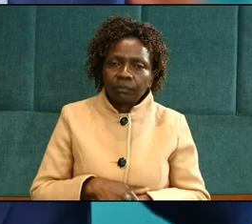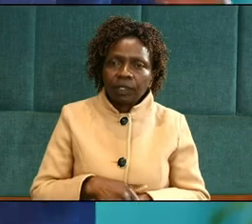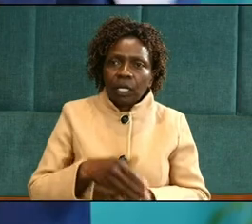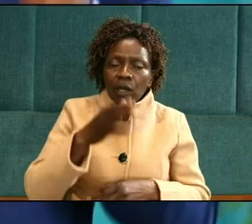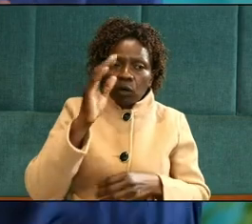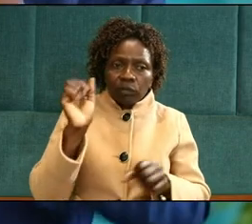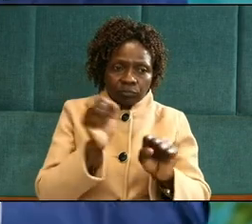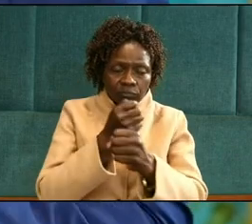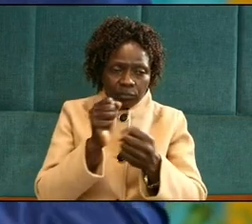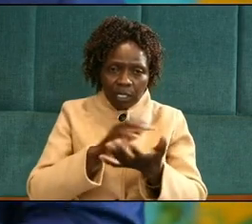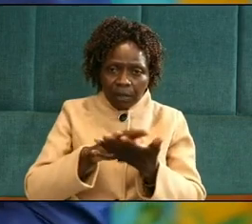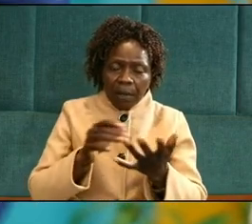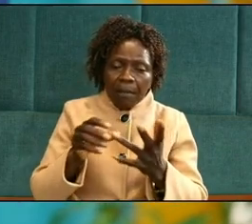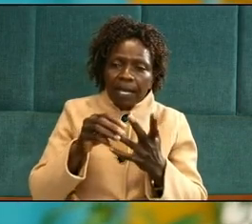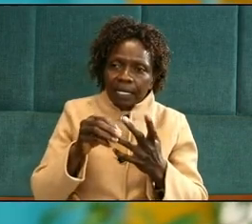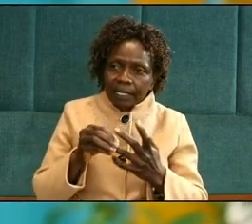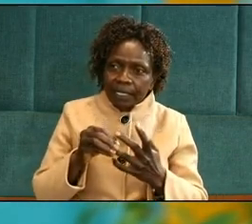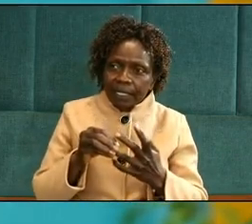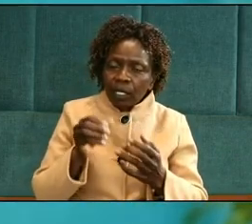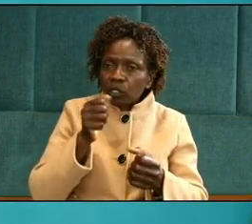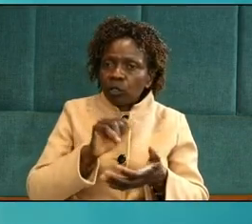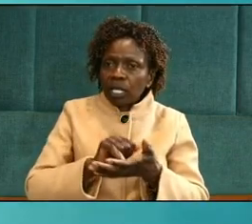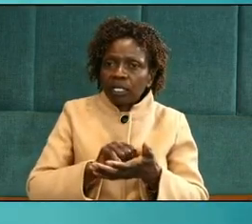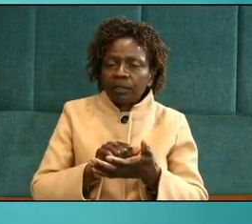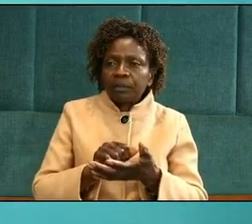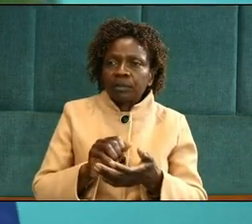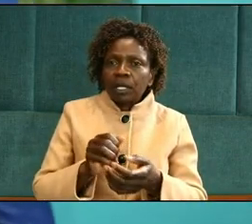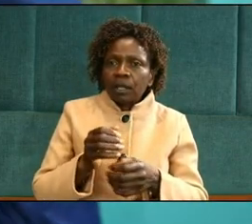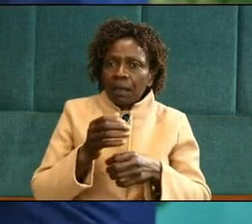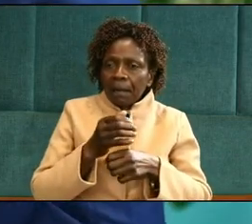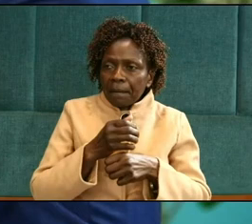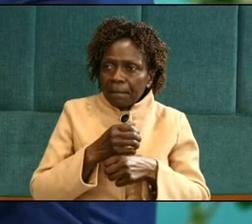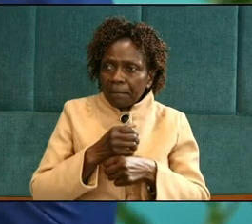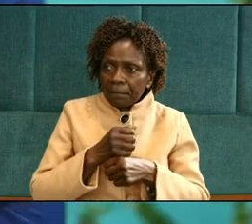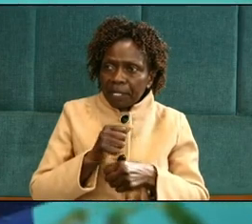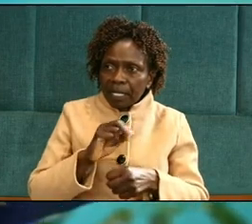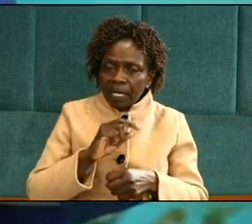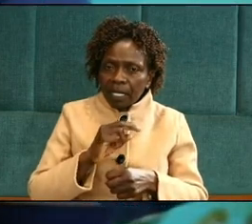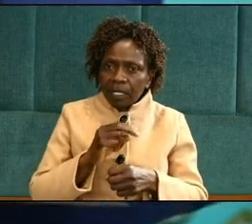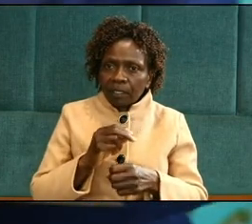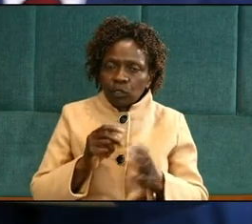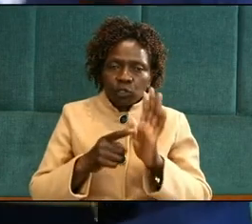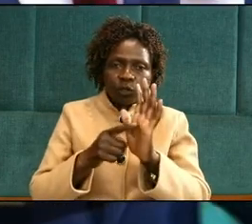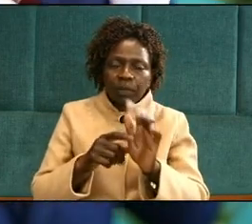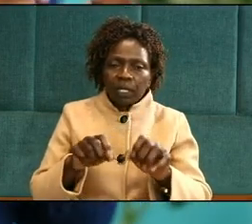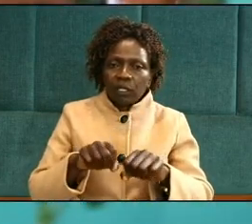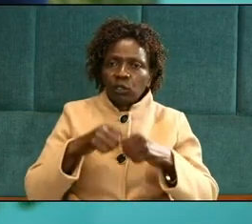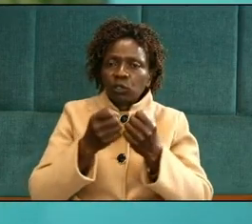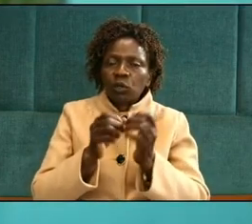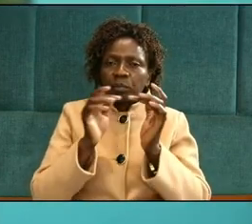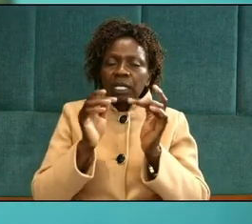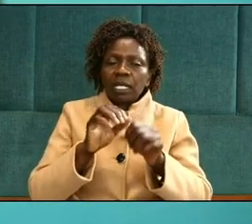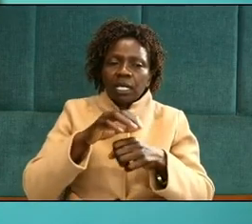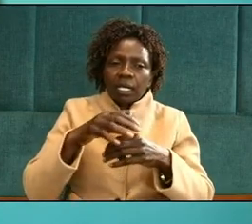God did not establish marriage so that it can be mediated by social media. He